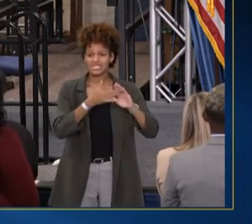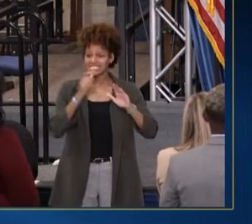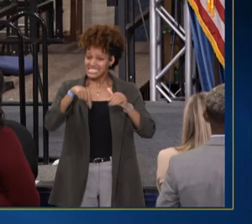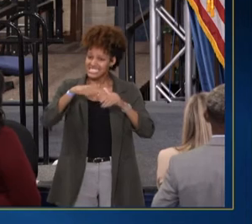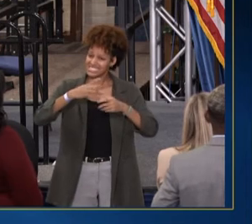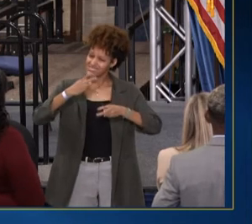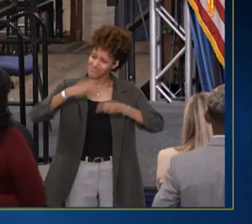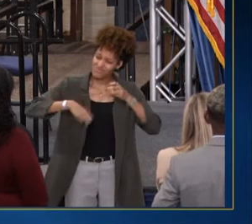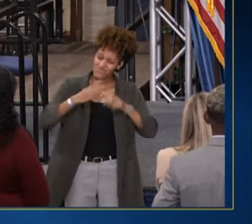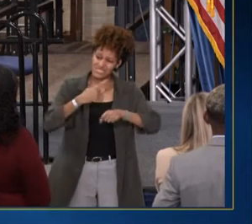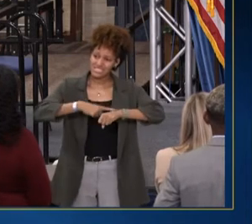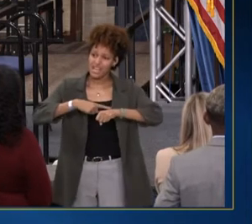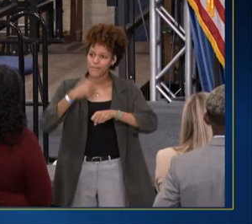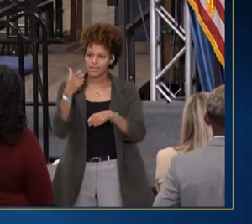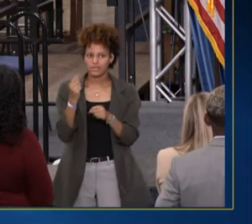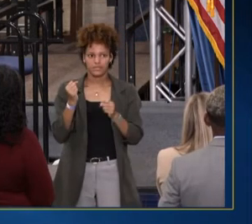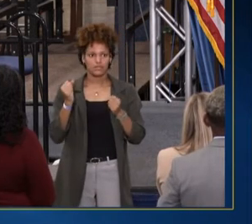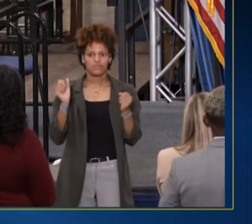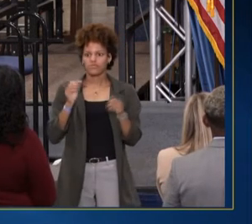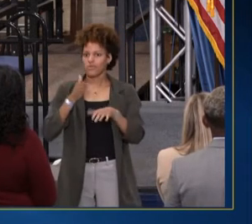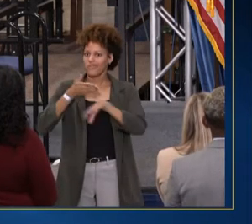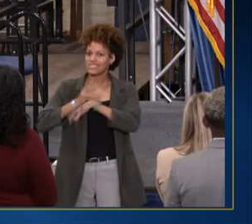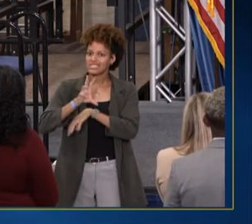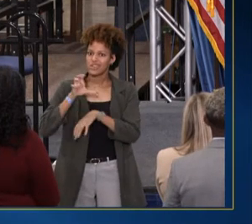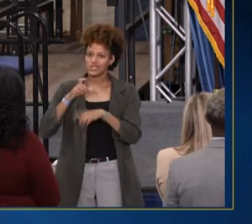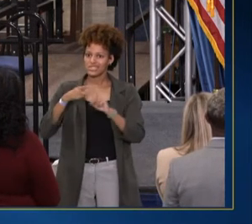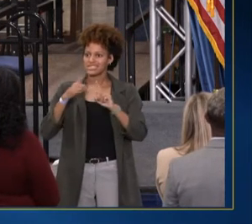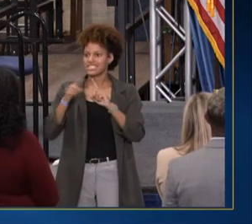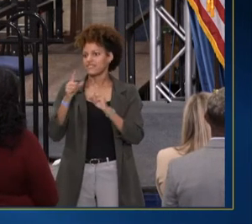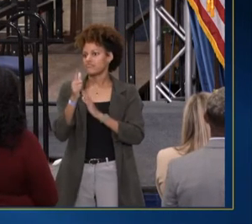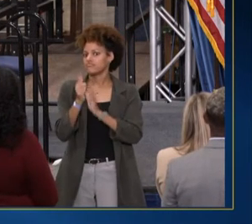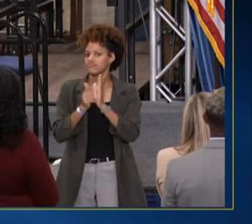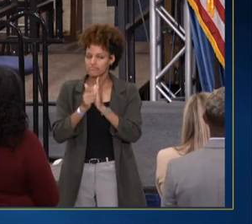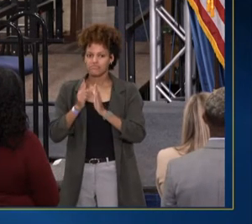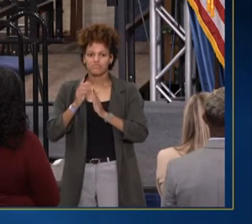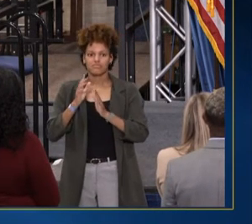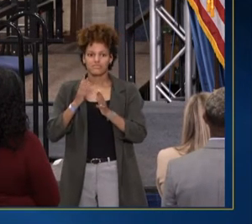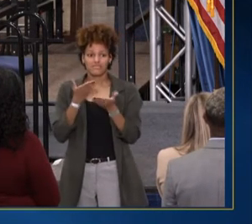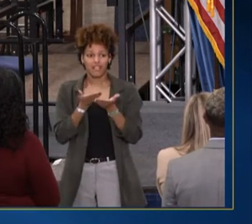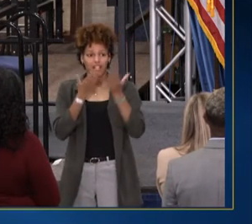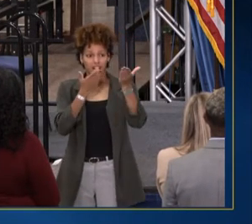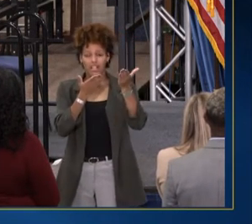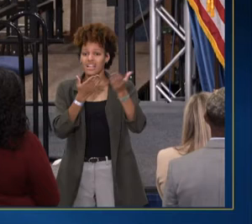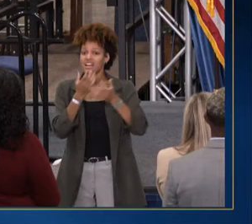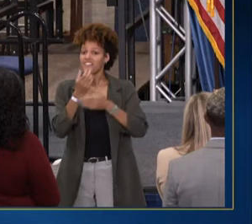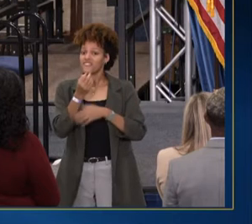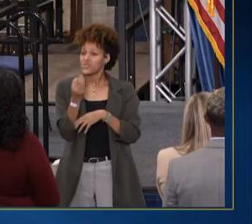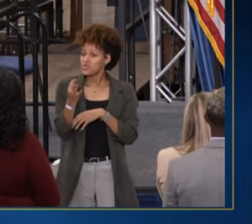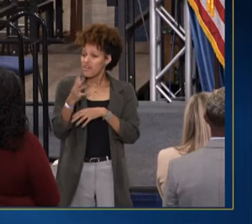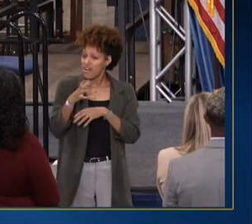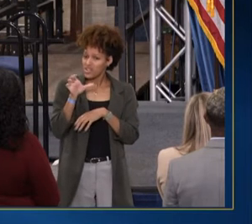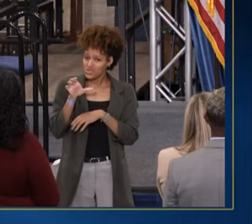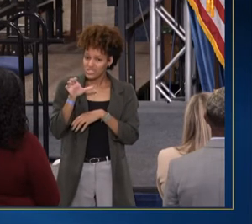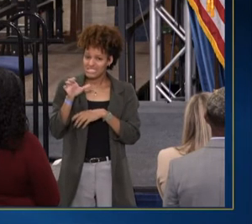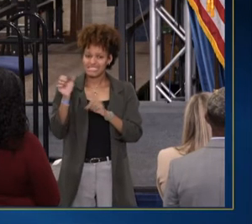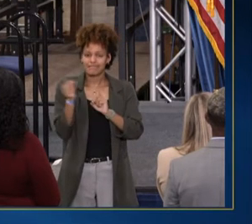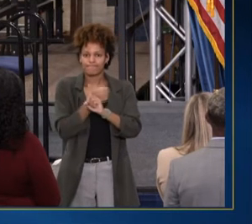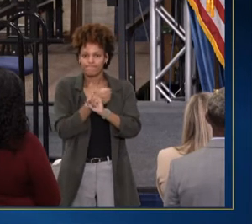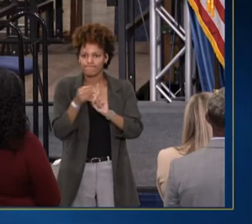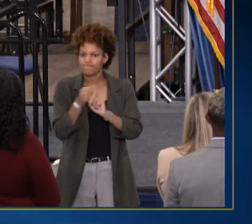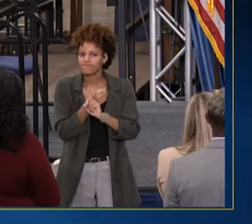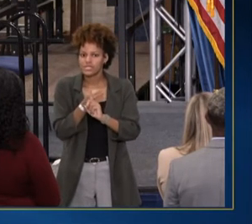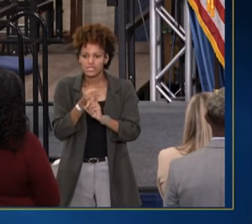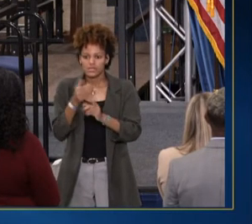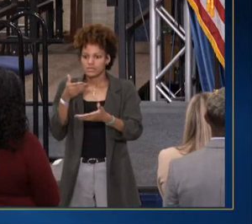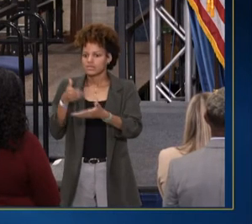in those 600 pieces of legislation that I just talked about, a few hundred of them attack, go after trans